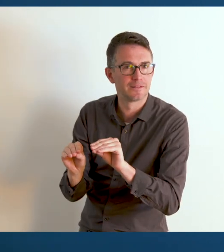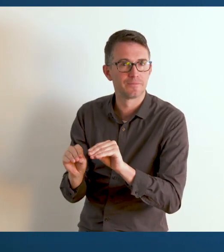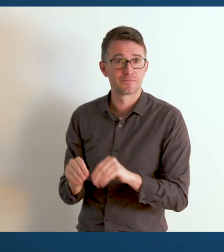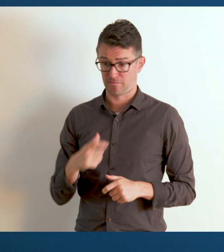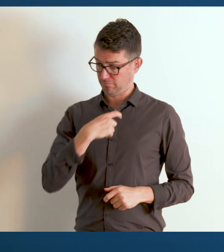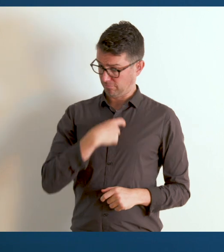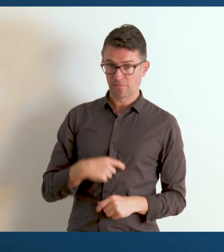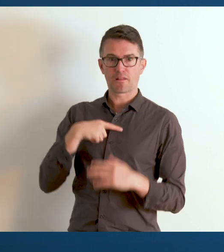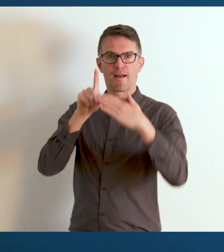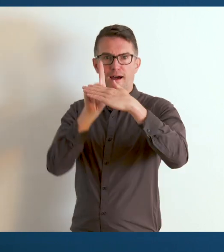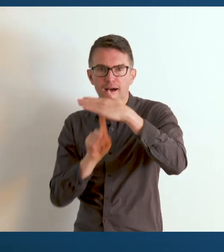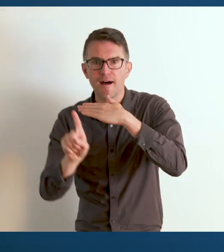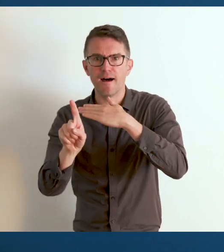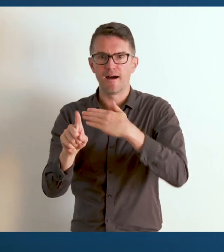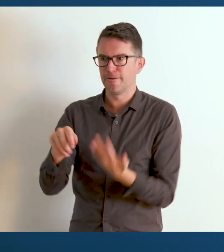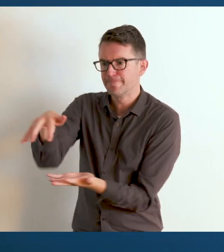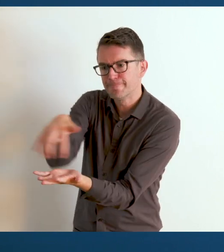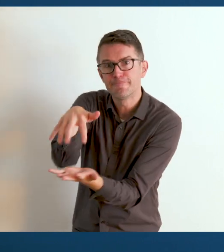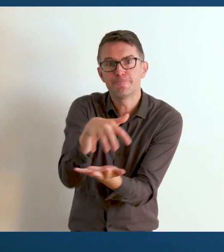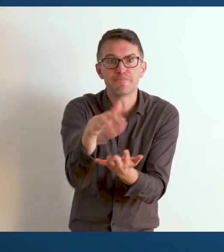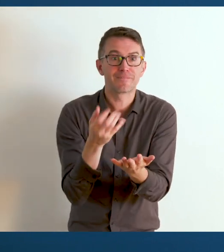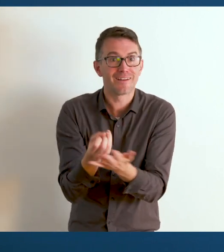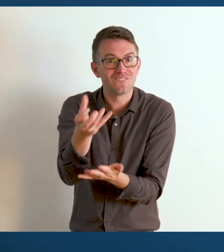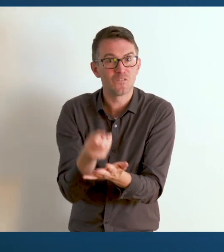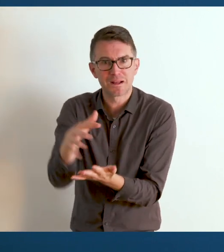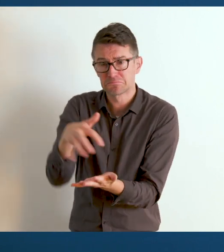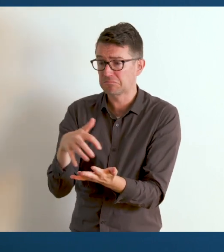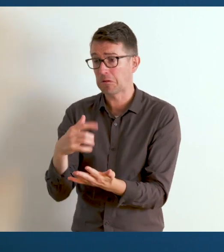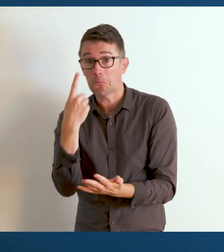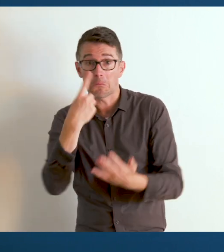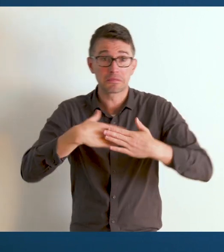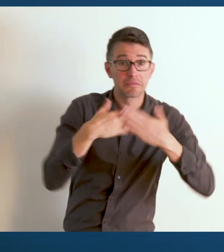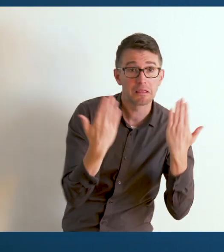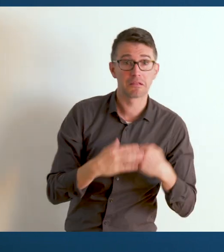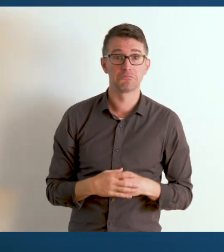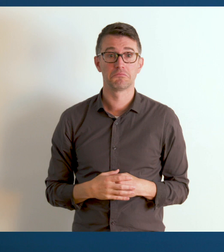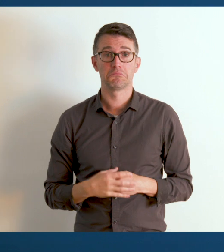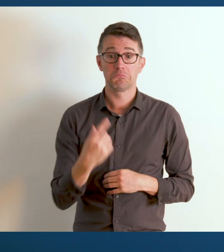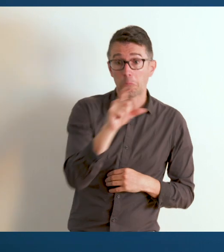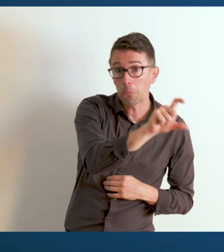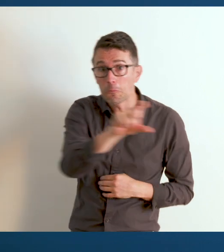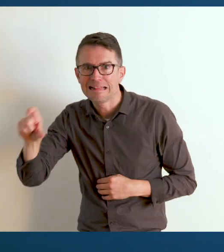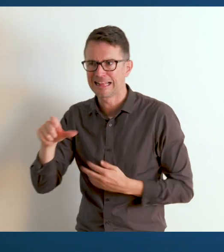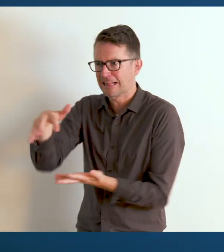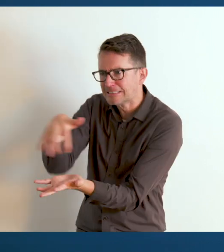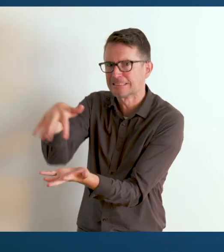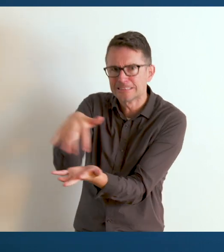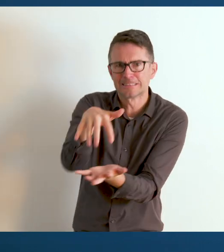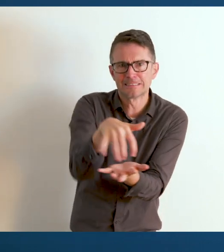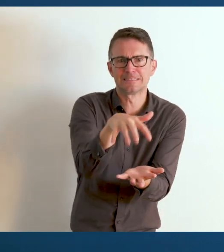census because they go out and basically collect the information in a matter of a day or two or up to a